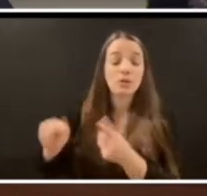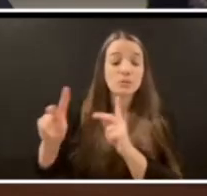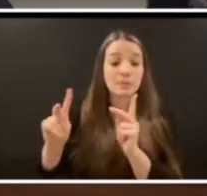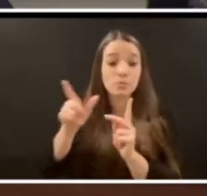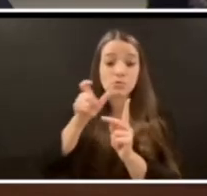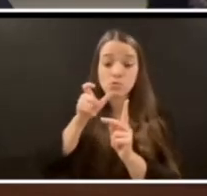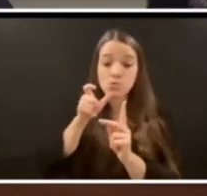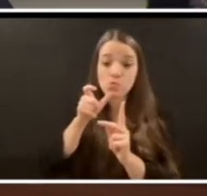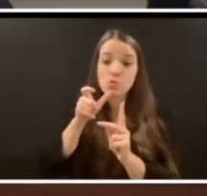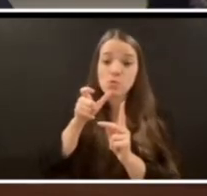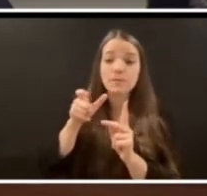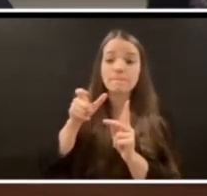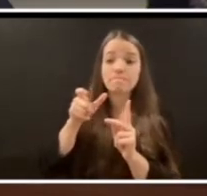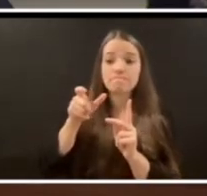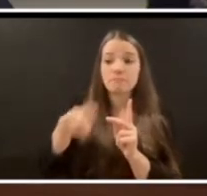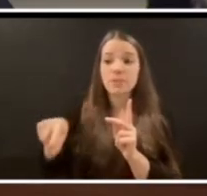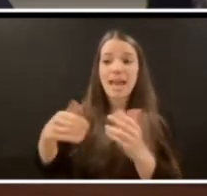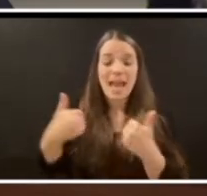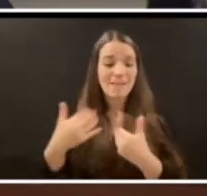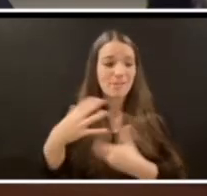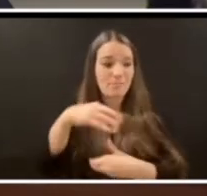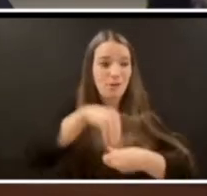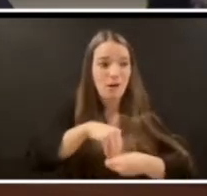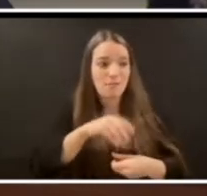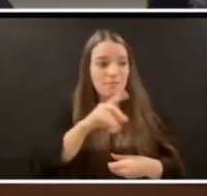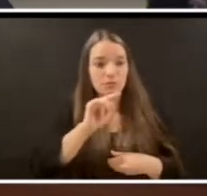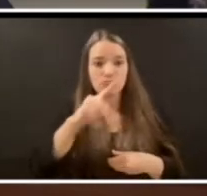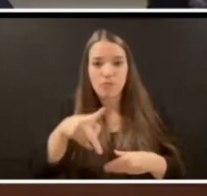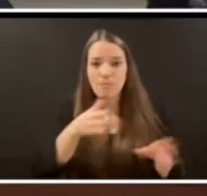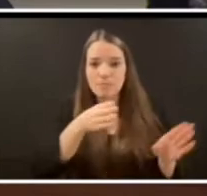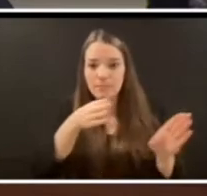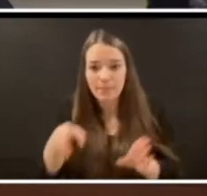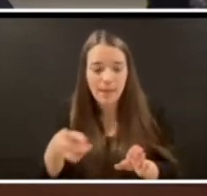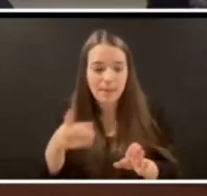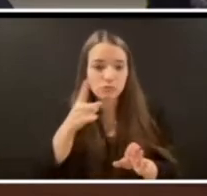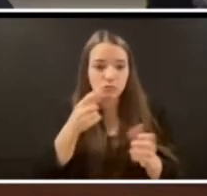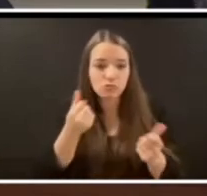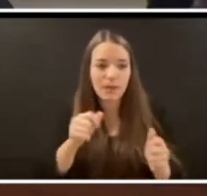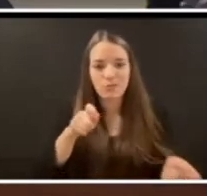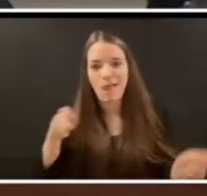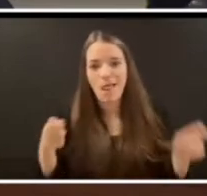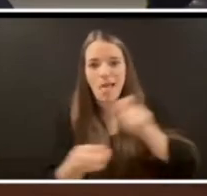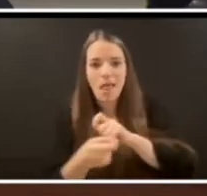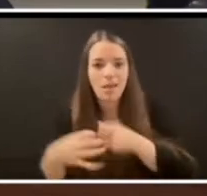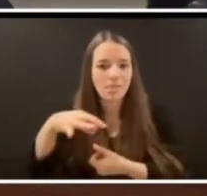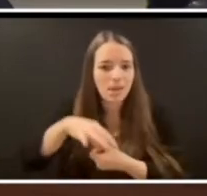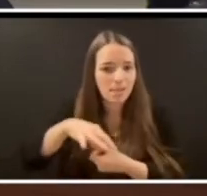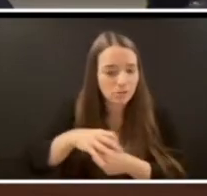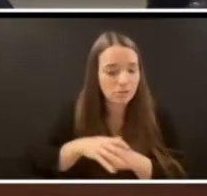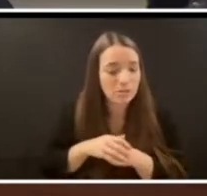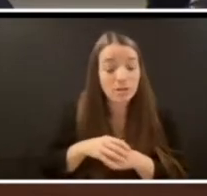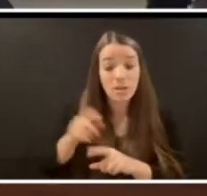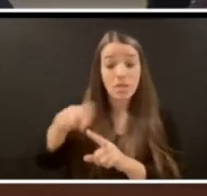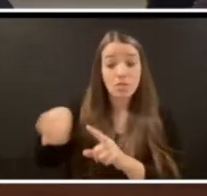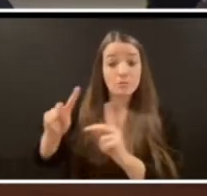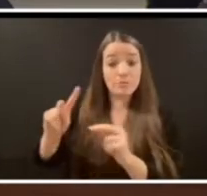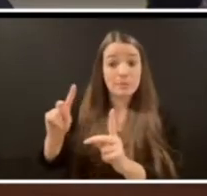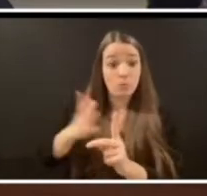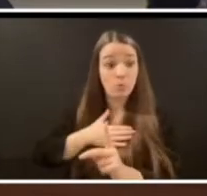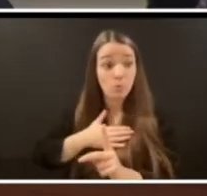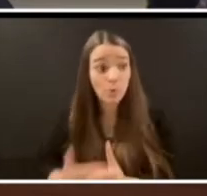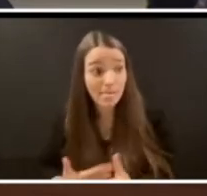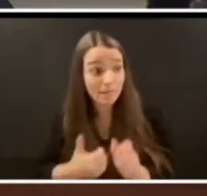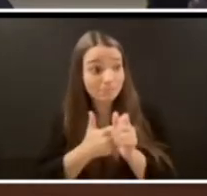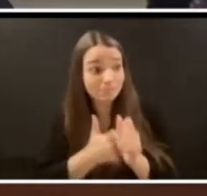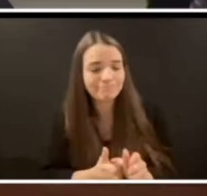parts of President Trump's plans to overturn the election. None of the subpoenaed members complied, and we are